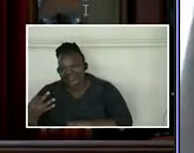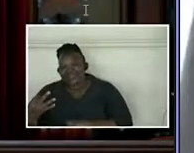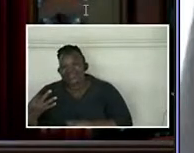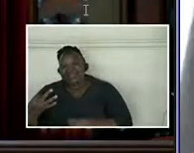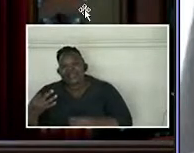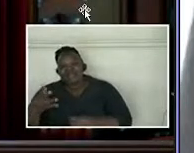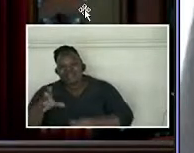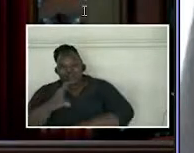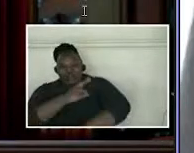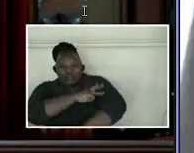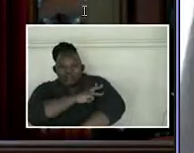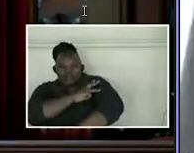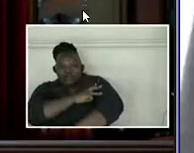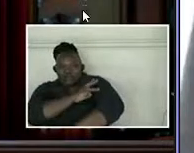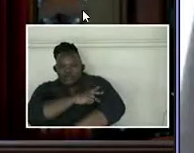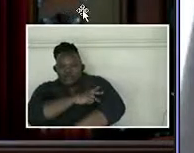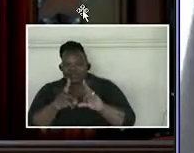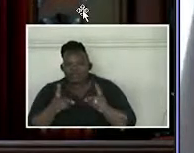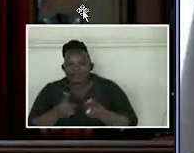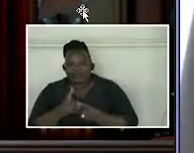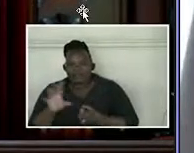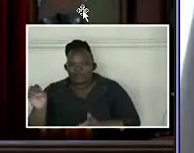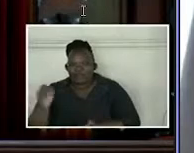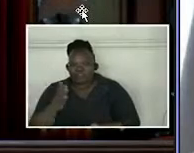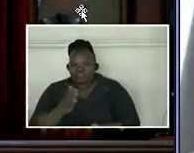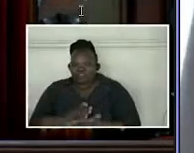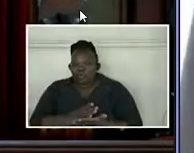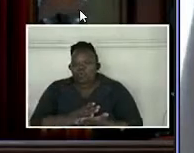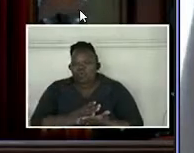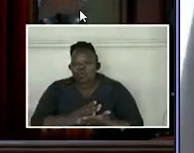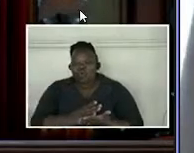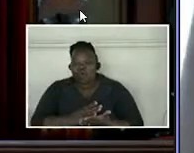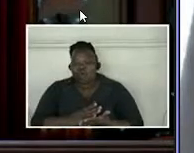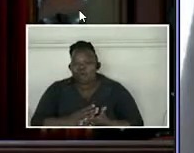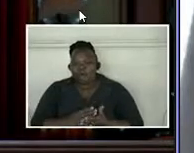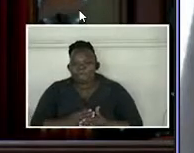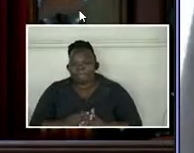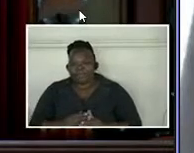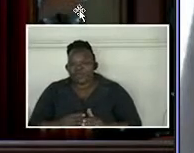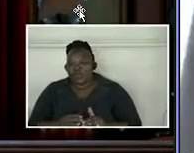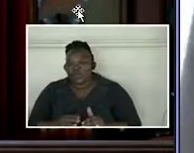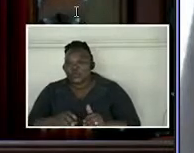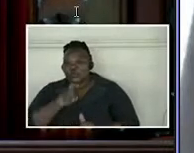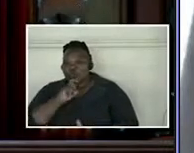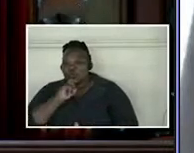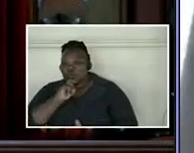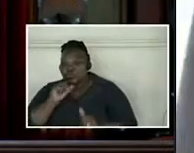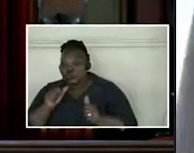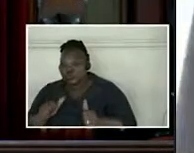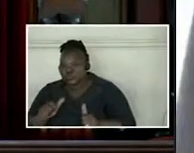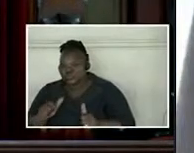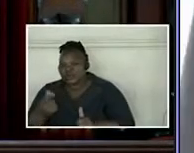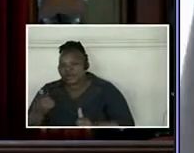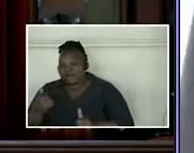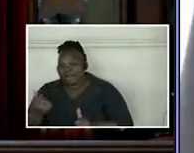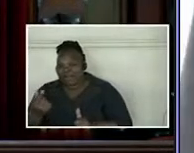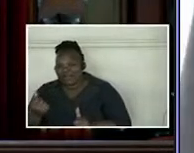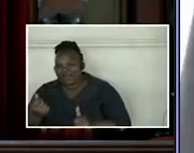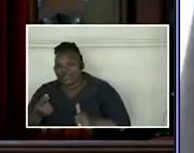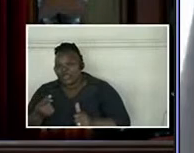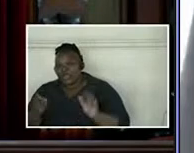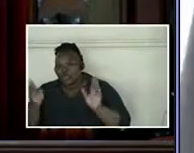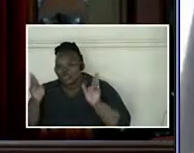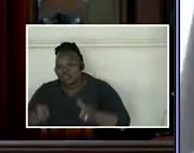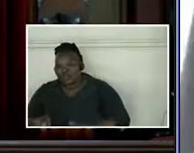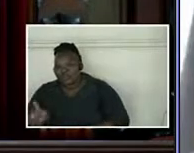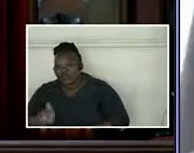department and to ensure effective and efficient use of the financial and human resources the committee